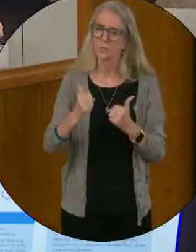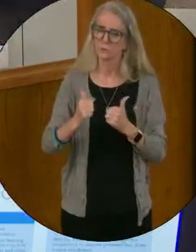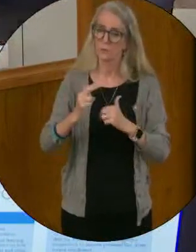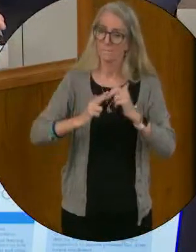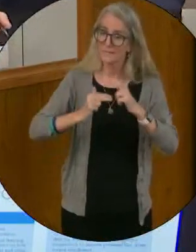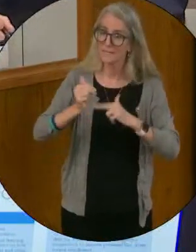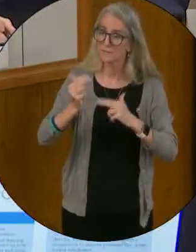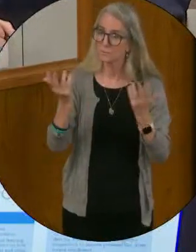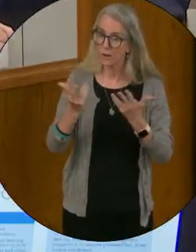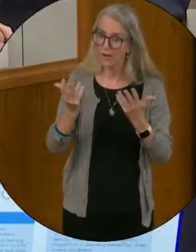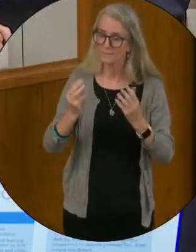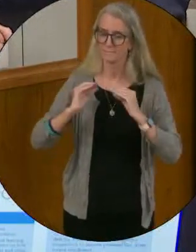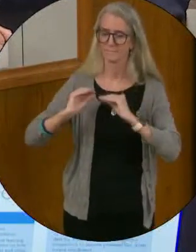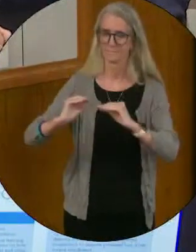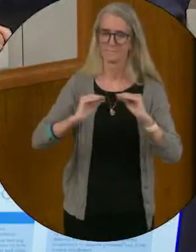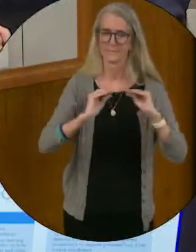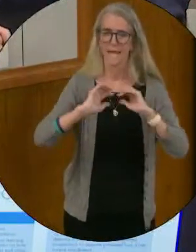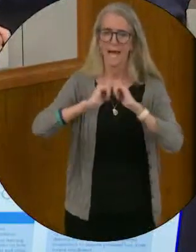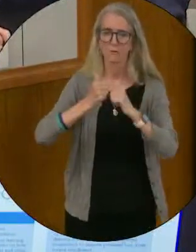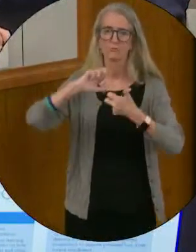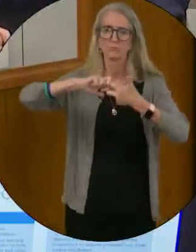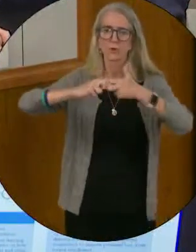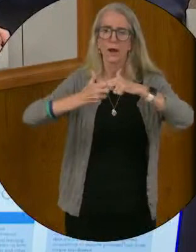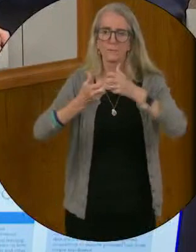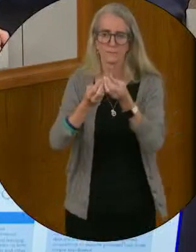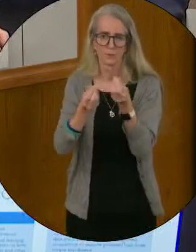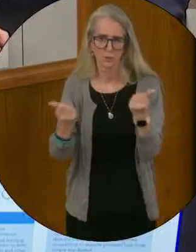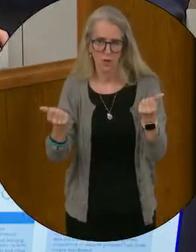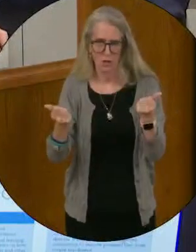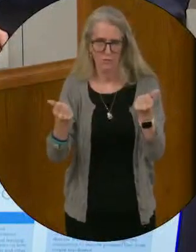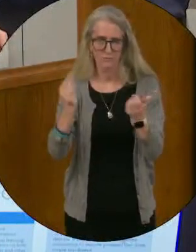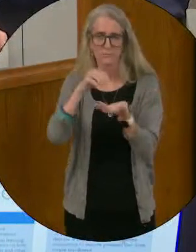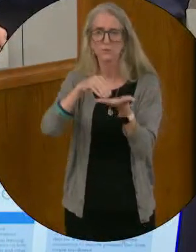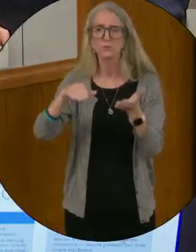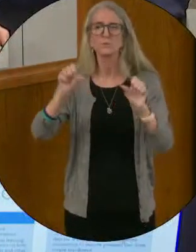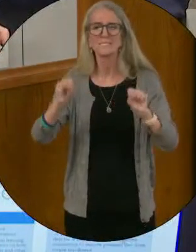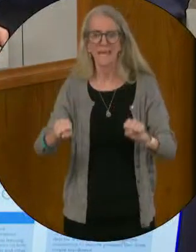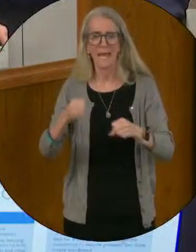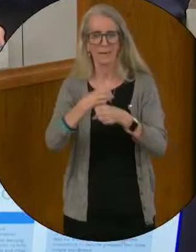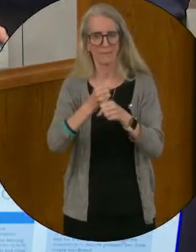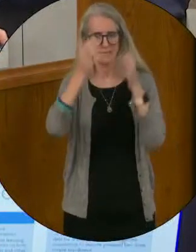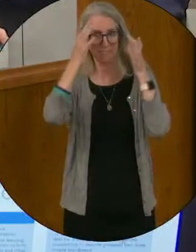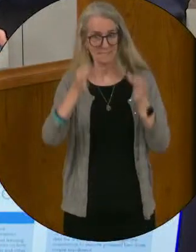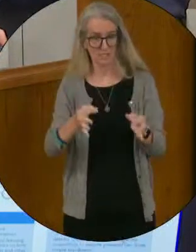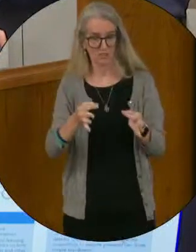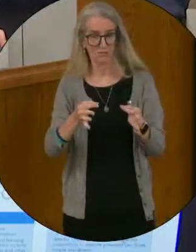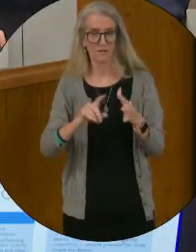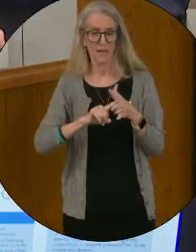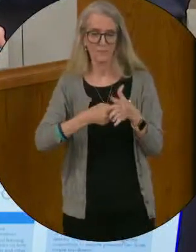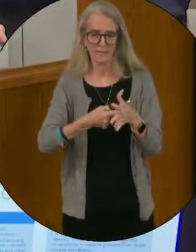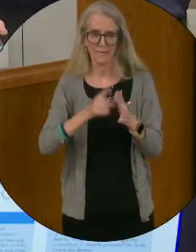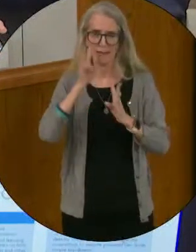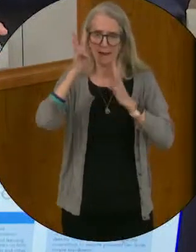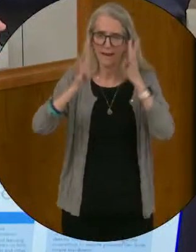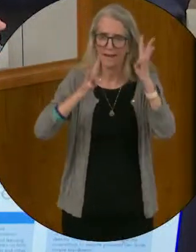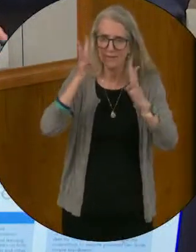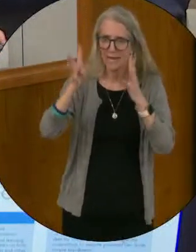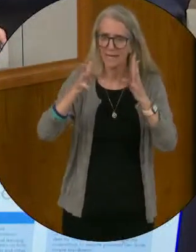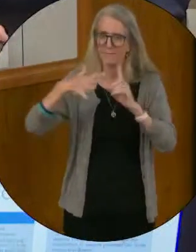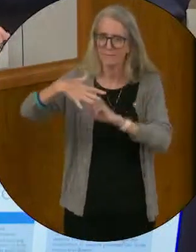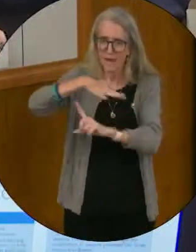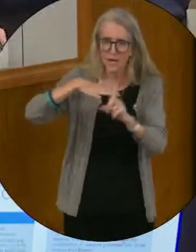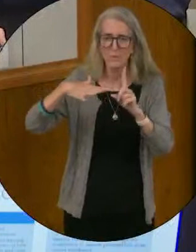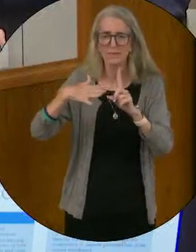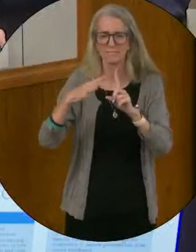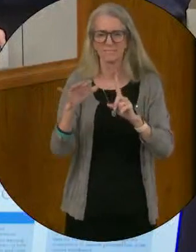problem solvers and students that have the ability to make good decisions and to be in an innovative environment and things like that. So